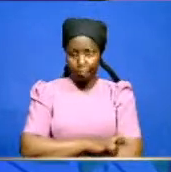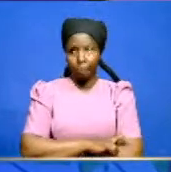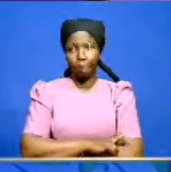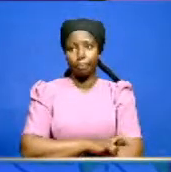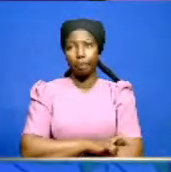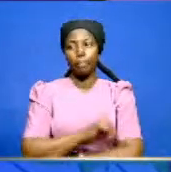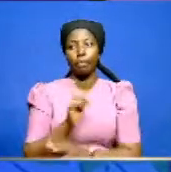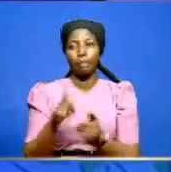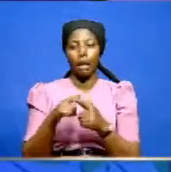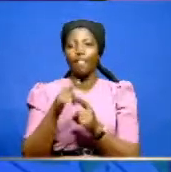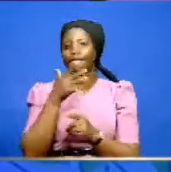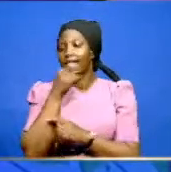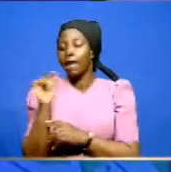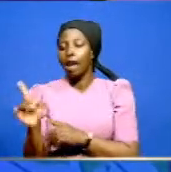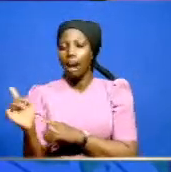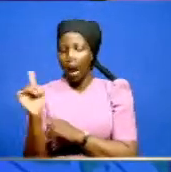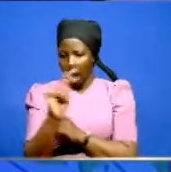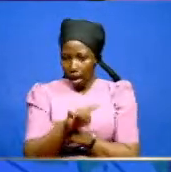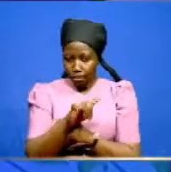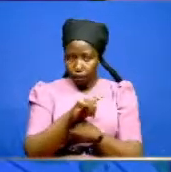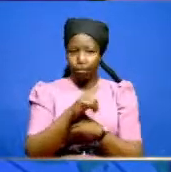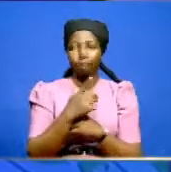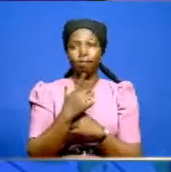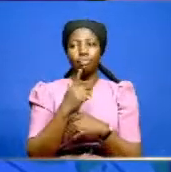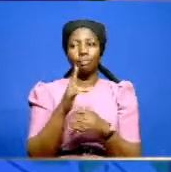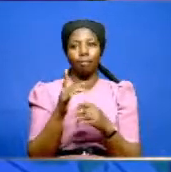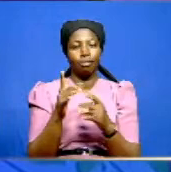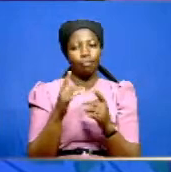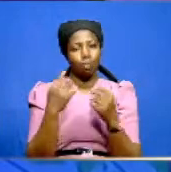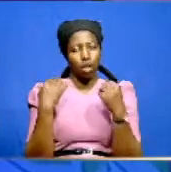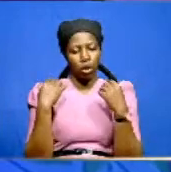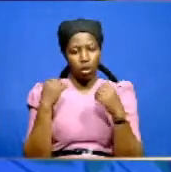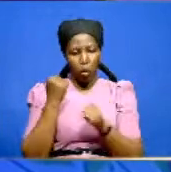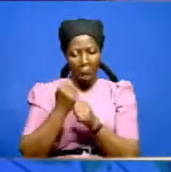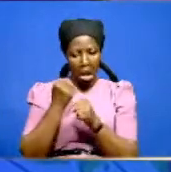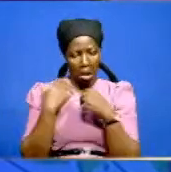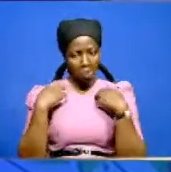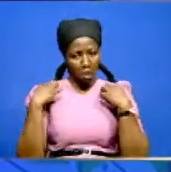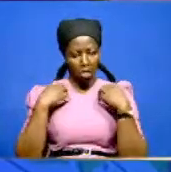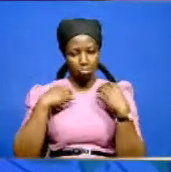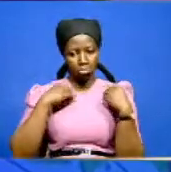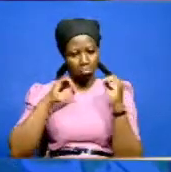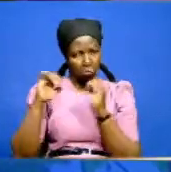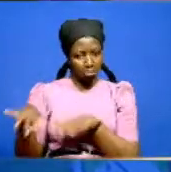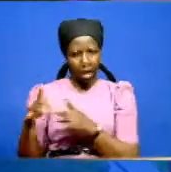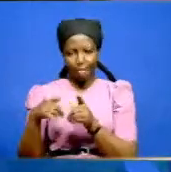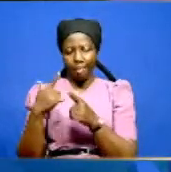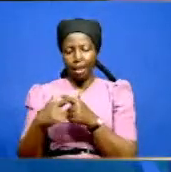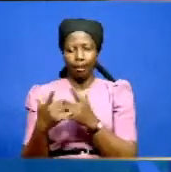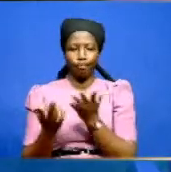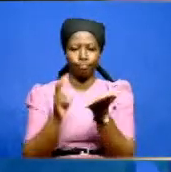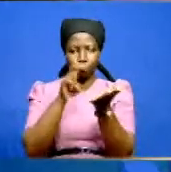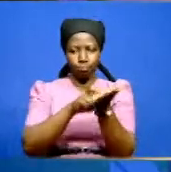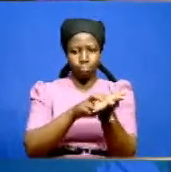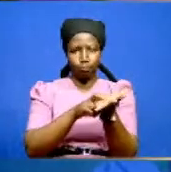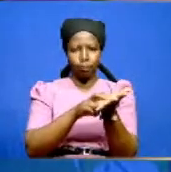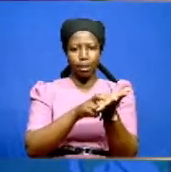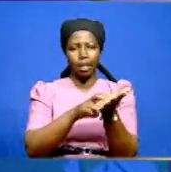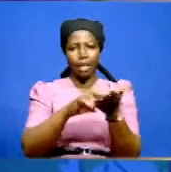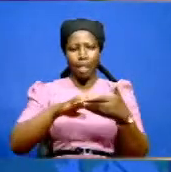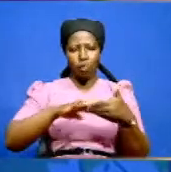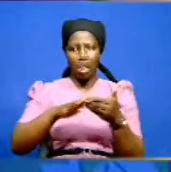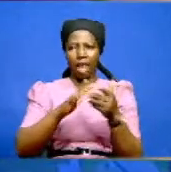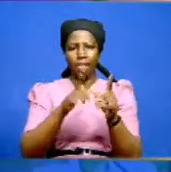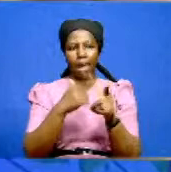They exchange. Yeah, na toa nguo zake za kazi. He gets on the tractor and he